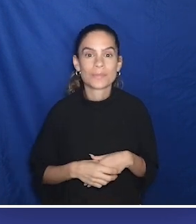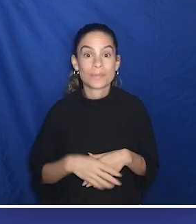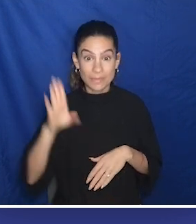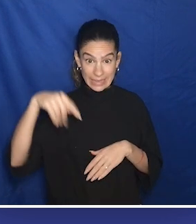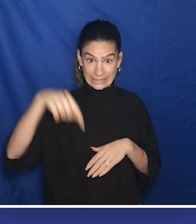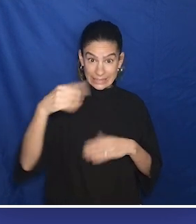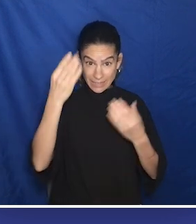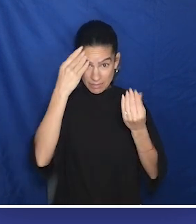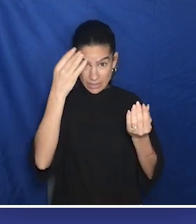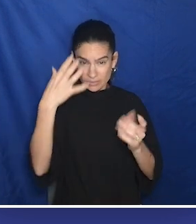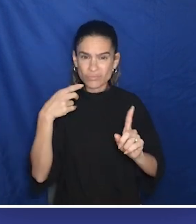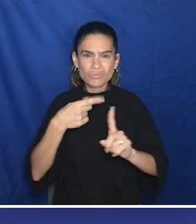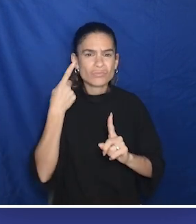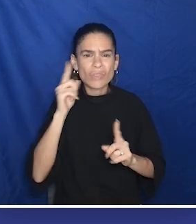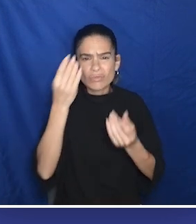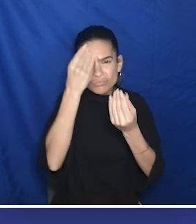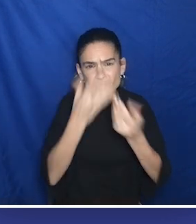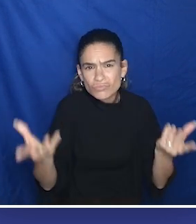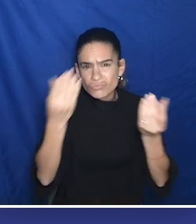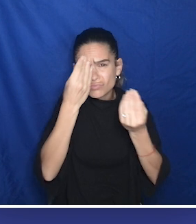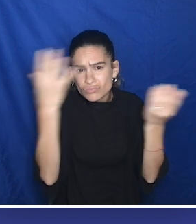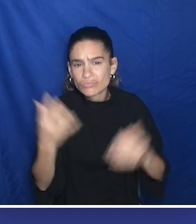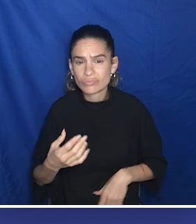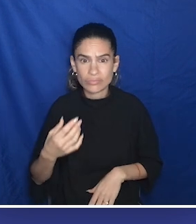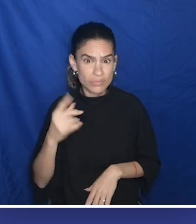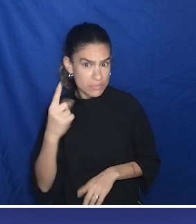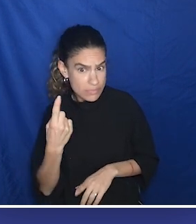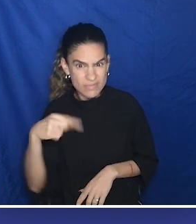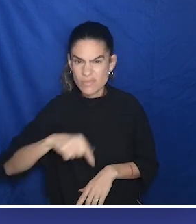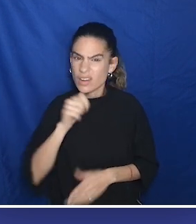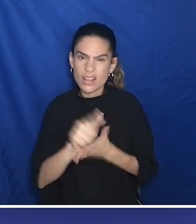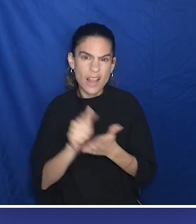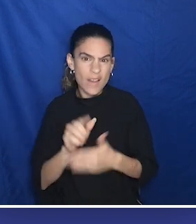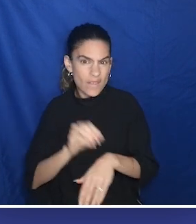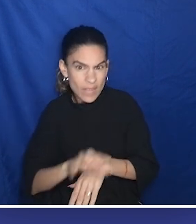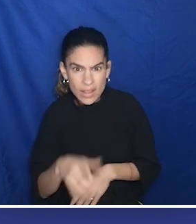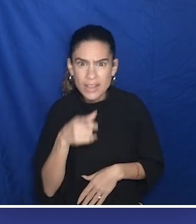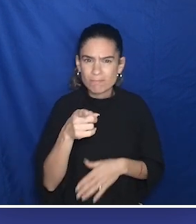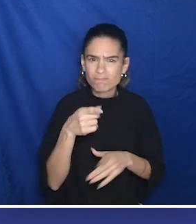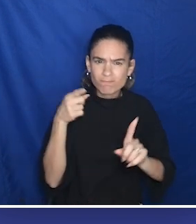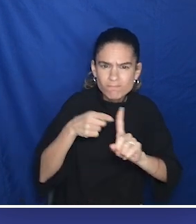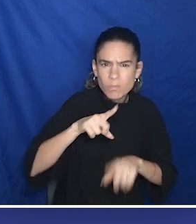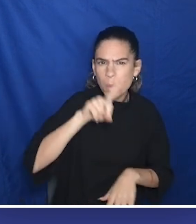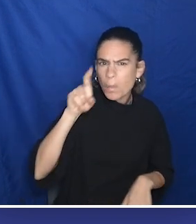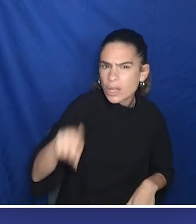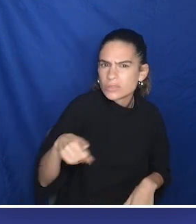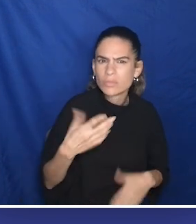1-800-927-2260. The information presented is intended to be used for informational purposes only and is not legal advice. If you have